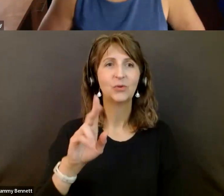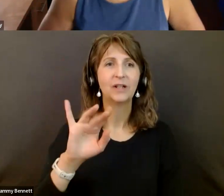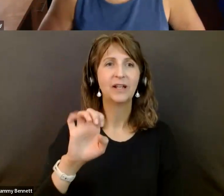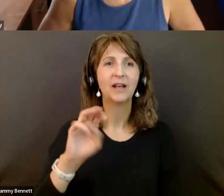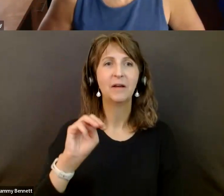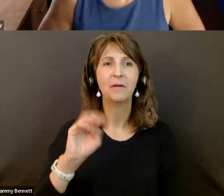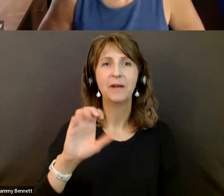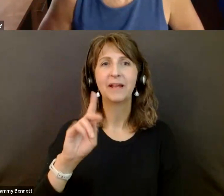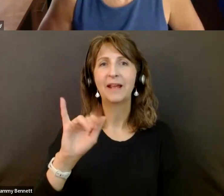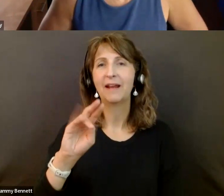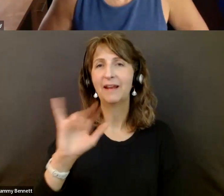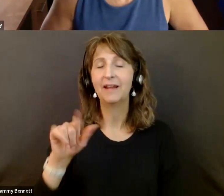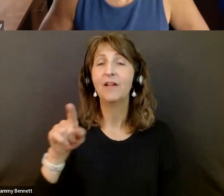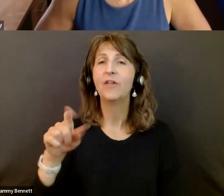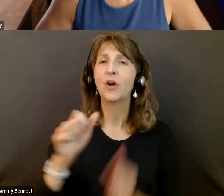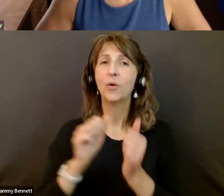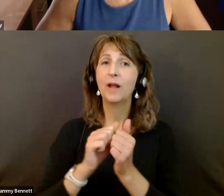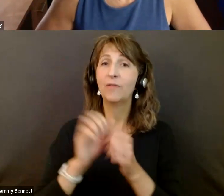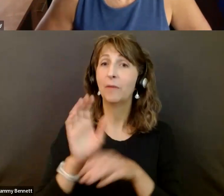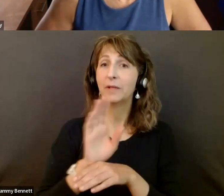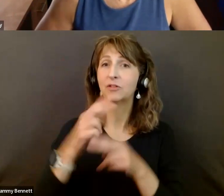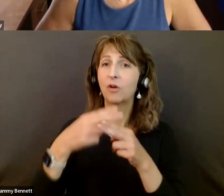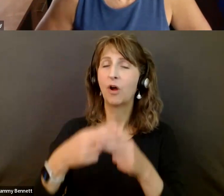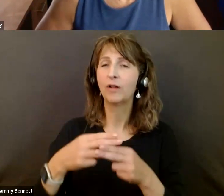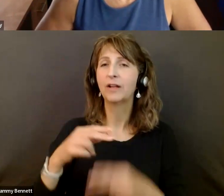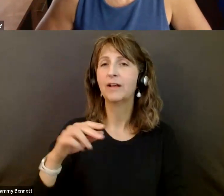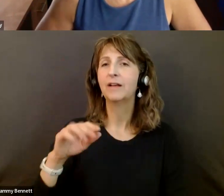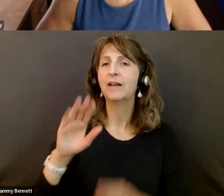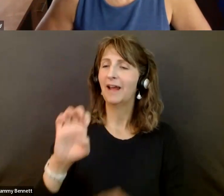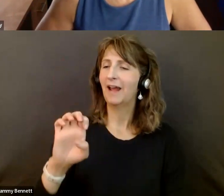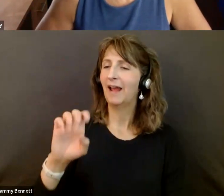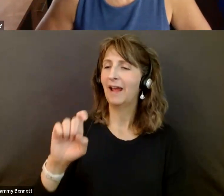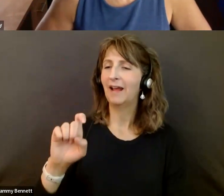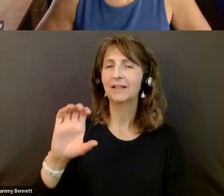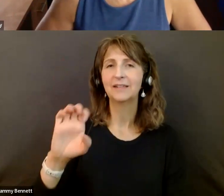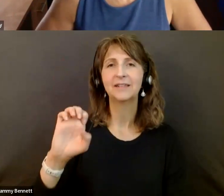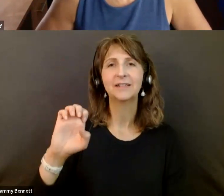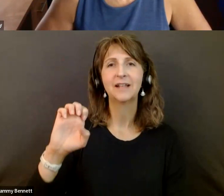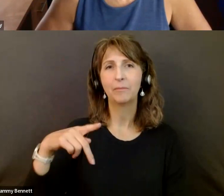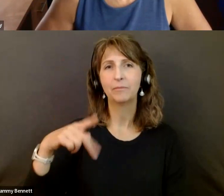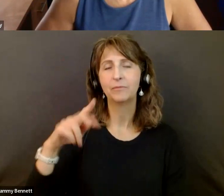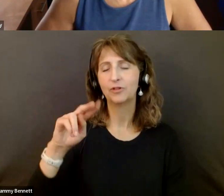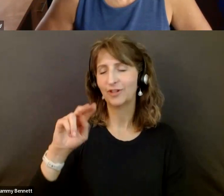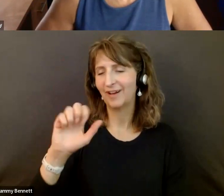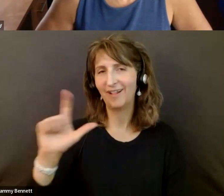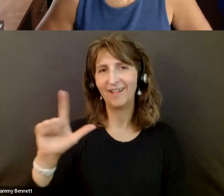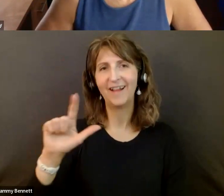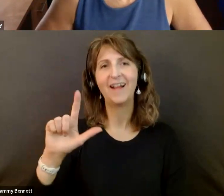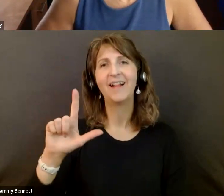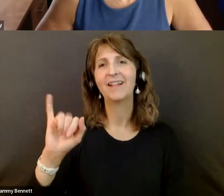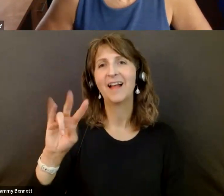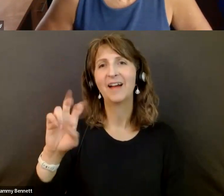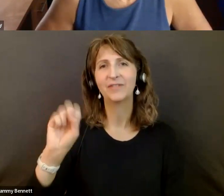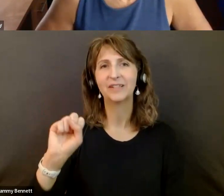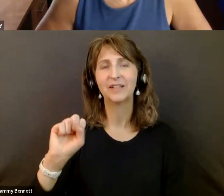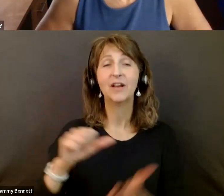Exceptional Lives, and you can read the description for this session and their bios on pages 14 and 15 of the conference